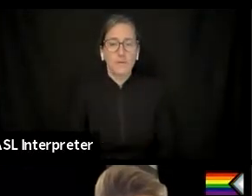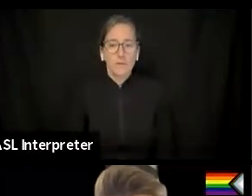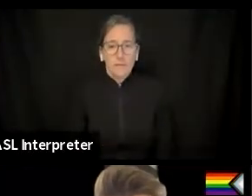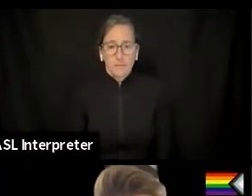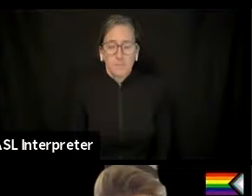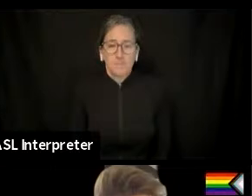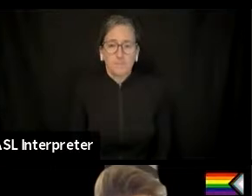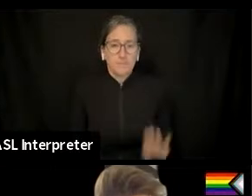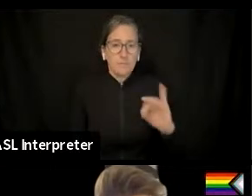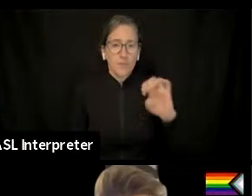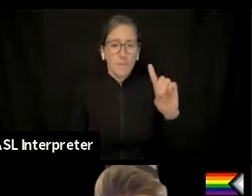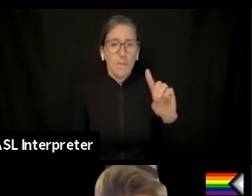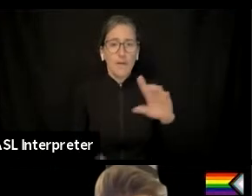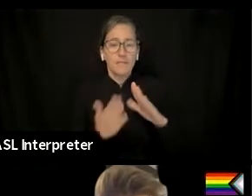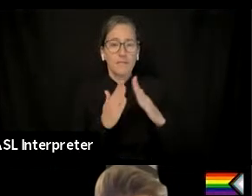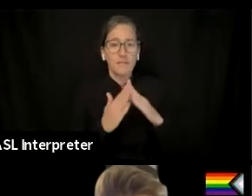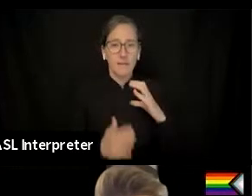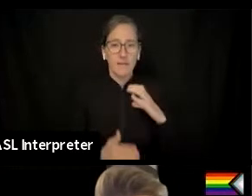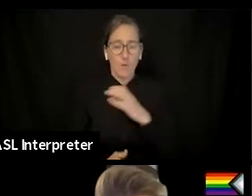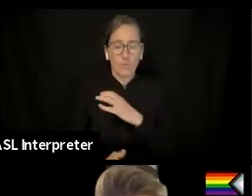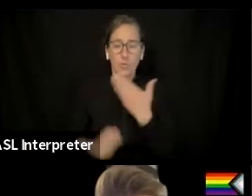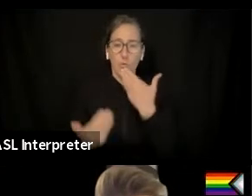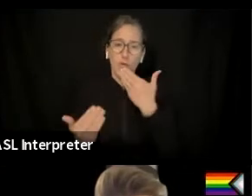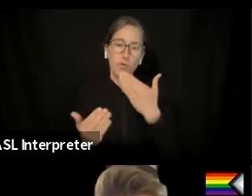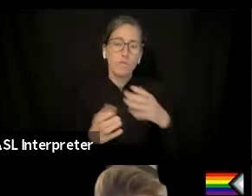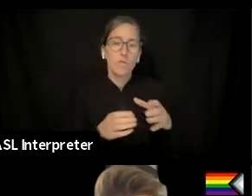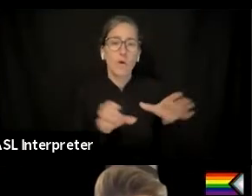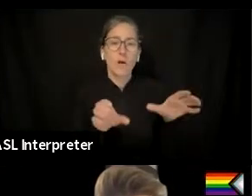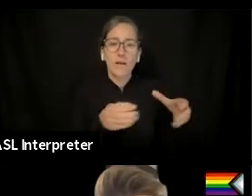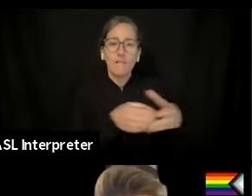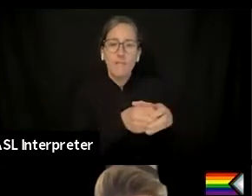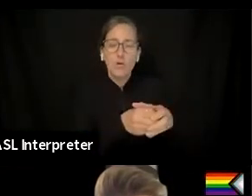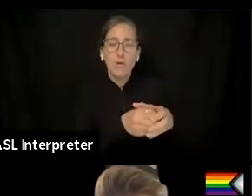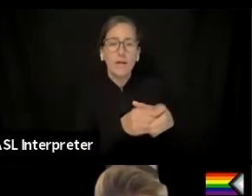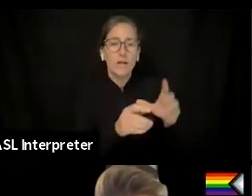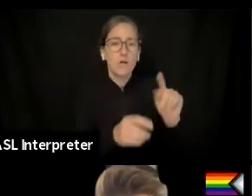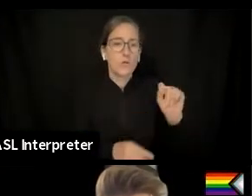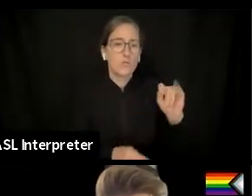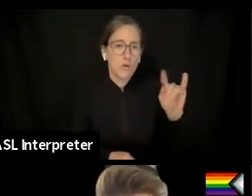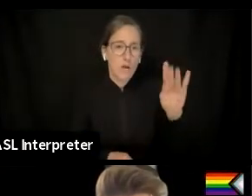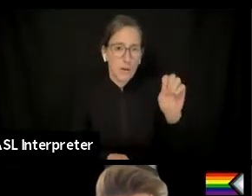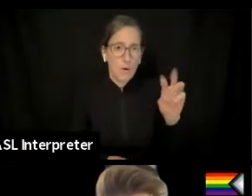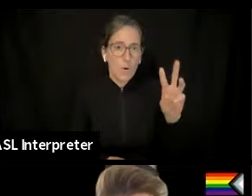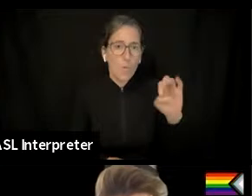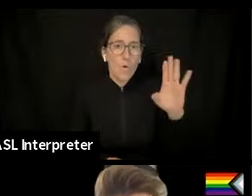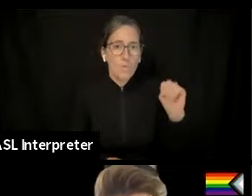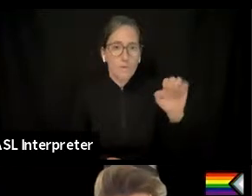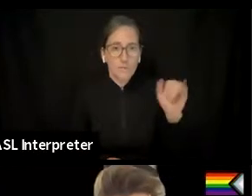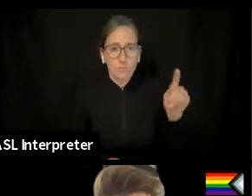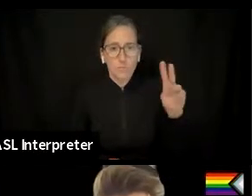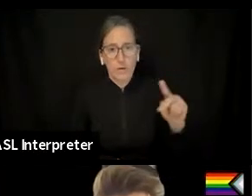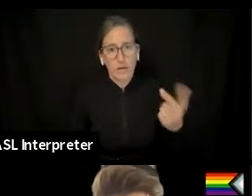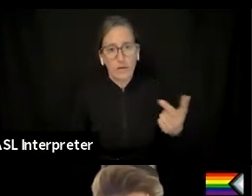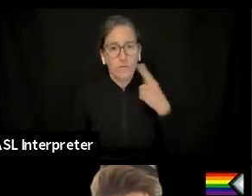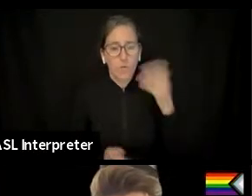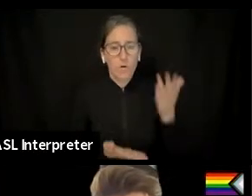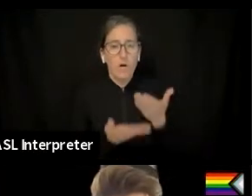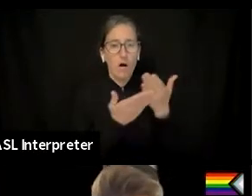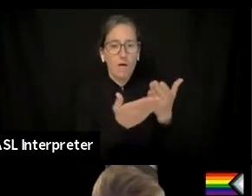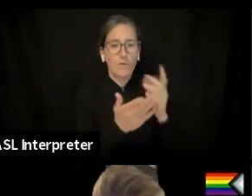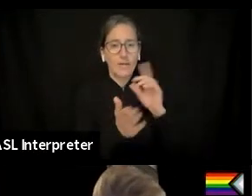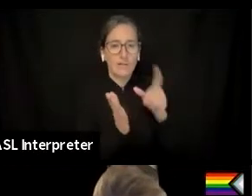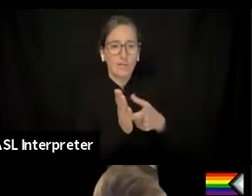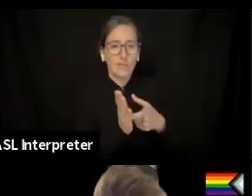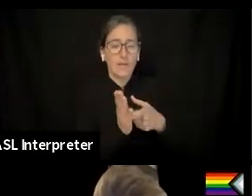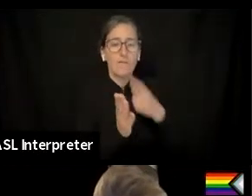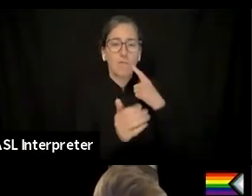The Bend City Council would like to thank the Confederated Tribes of Warm Springs for offering this land acknowledgement for us to read during our meetings. We encourage